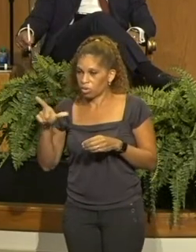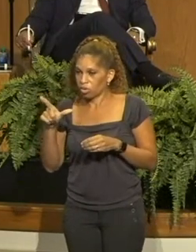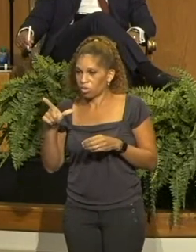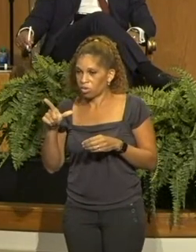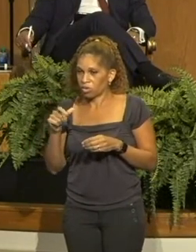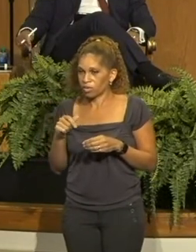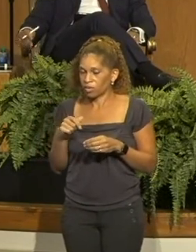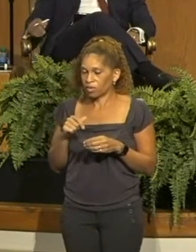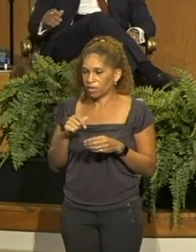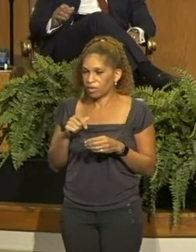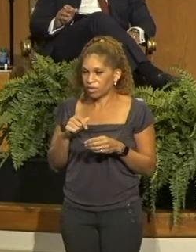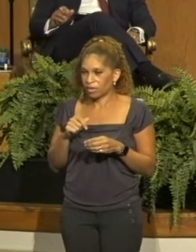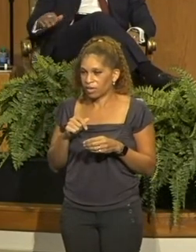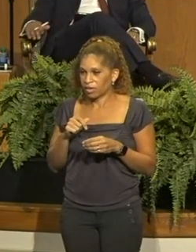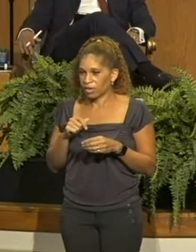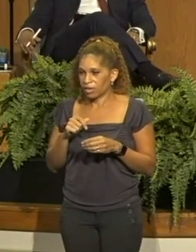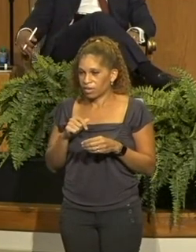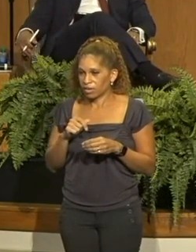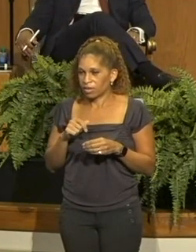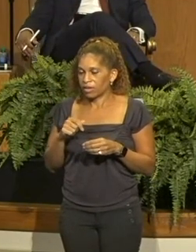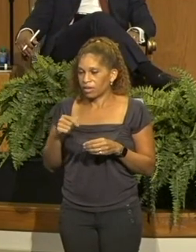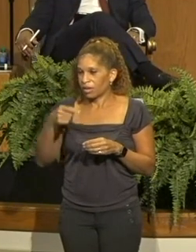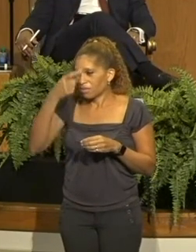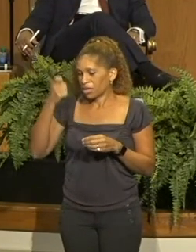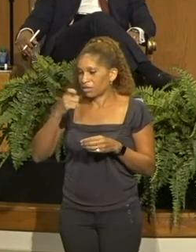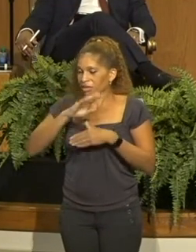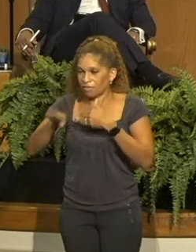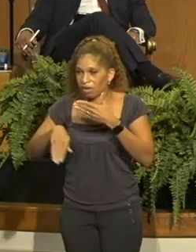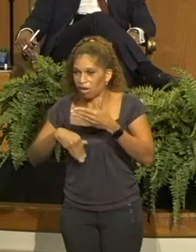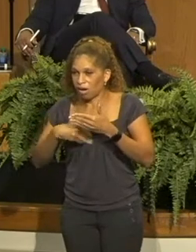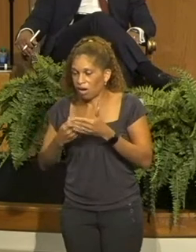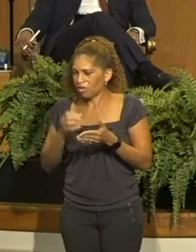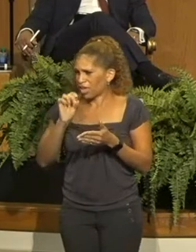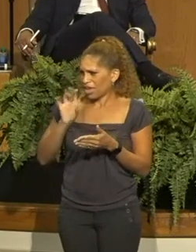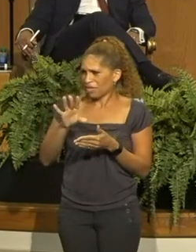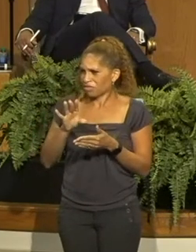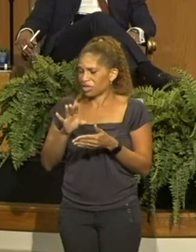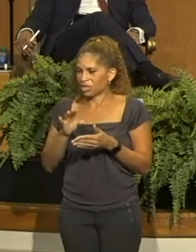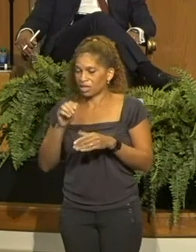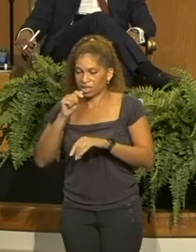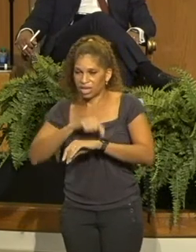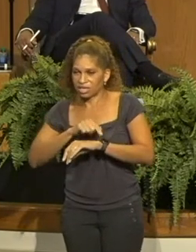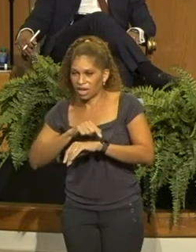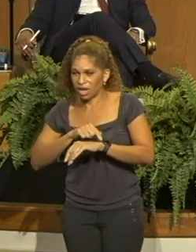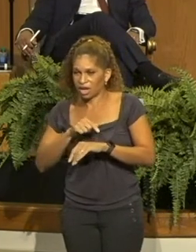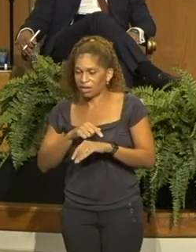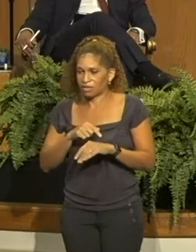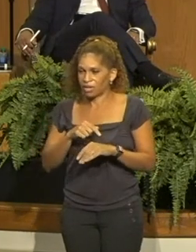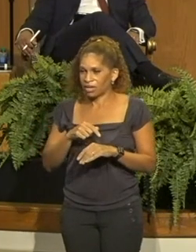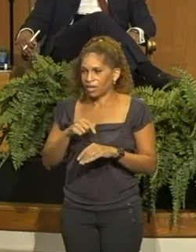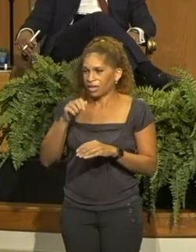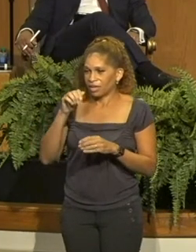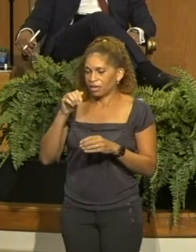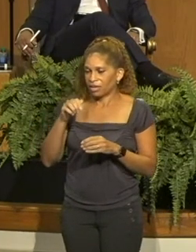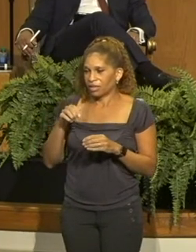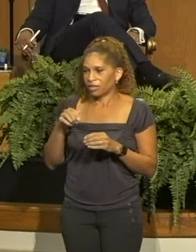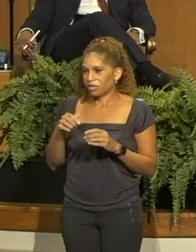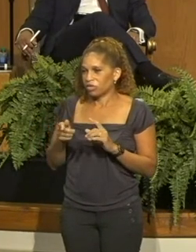bad policies of Caesar, because of all the hatefulness of that time toward